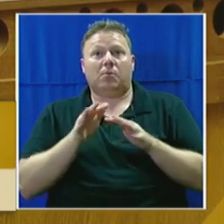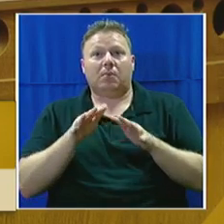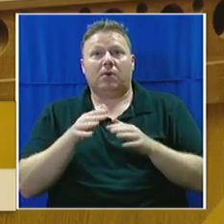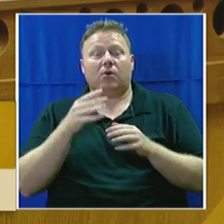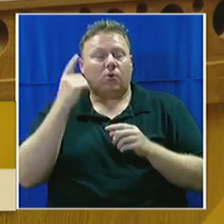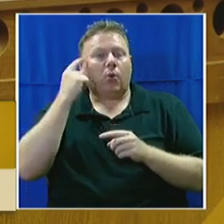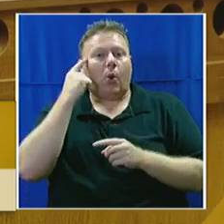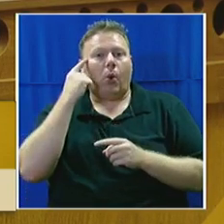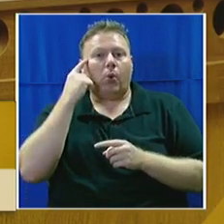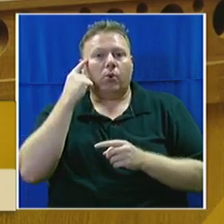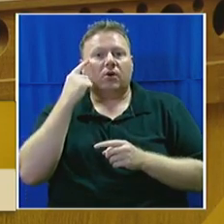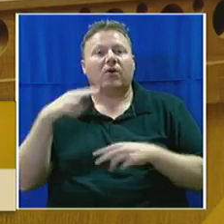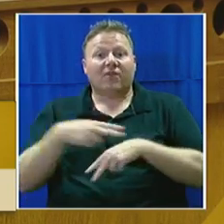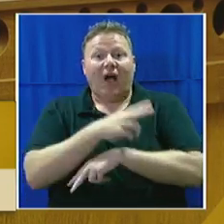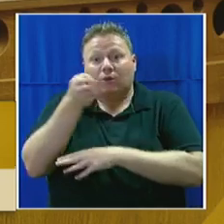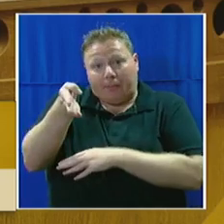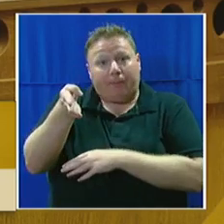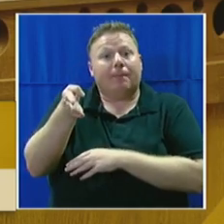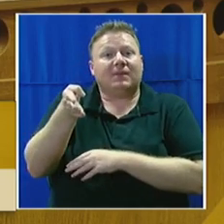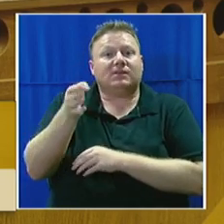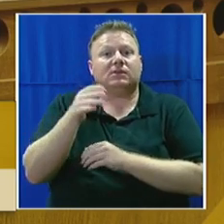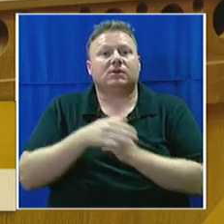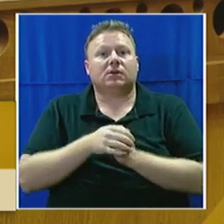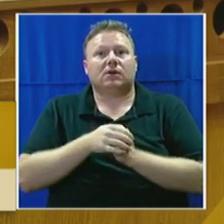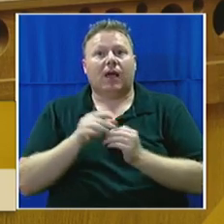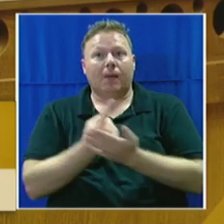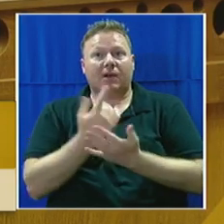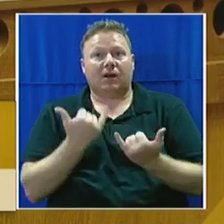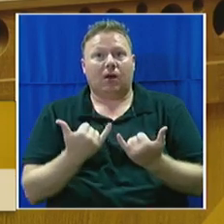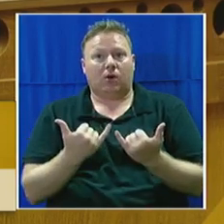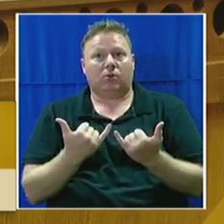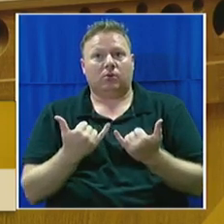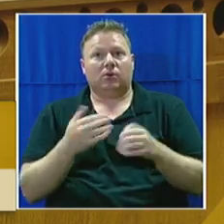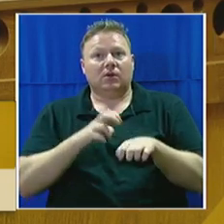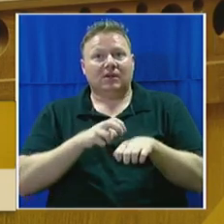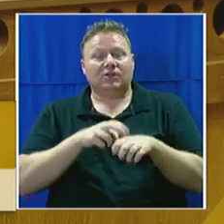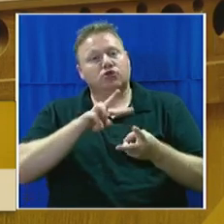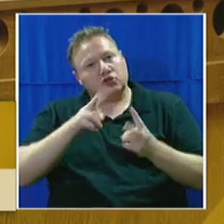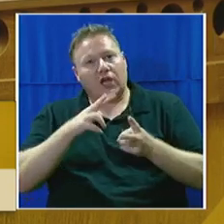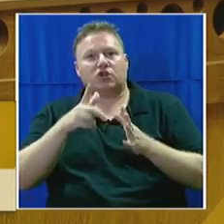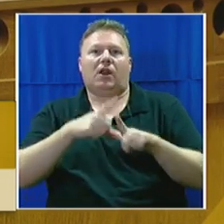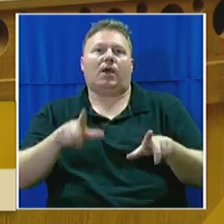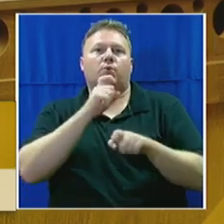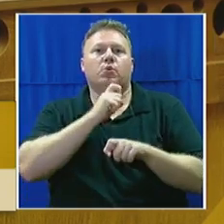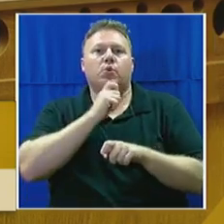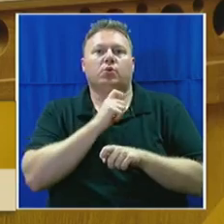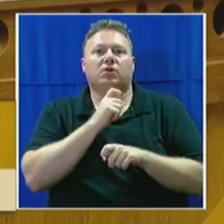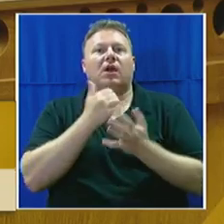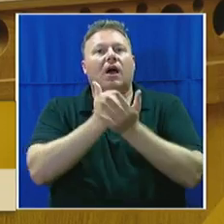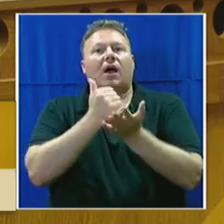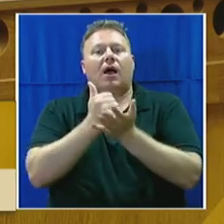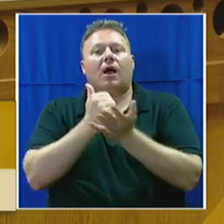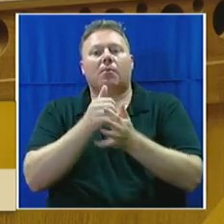of the existence of the virus, and what is left is for us to change the language we use in order to help the citizens